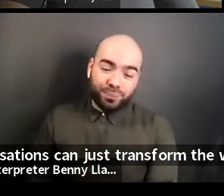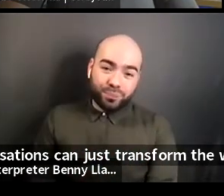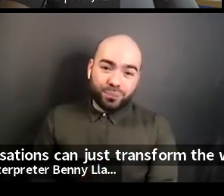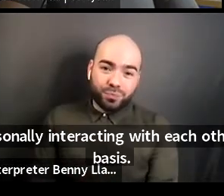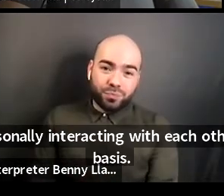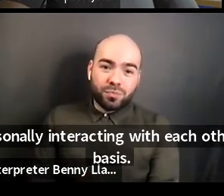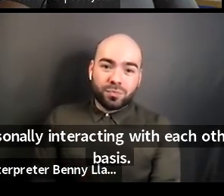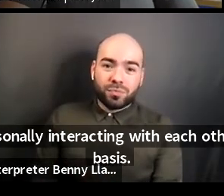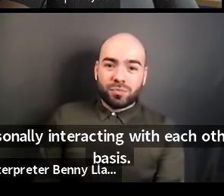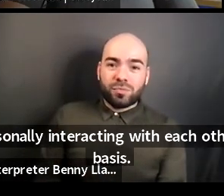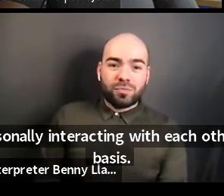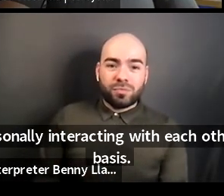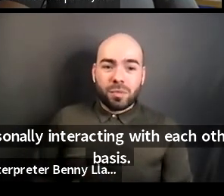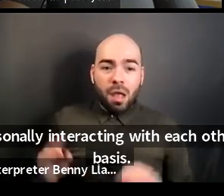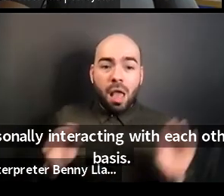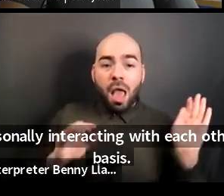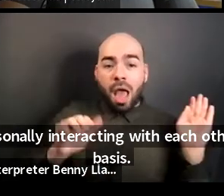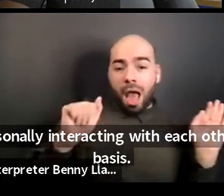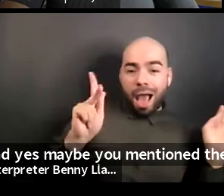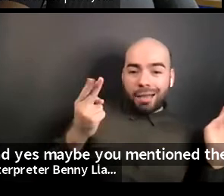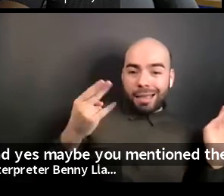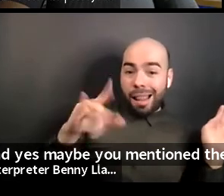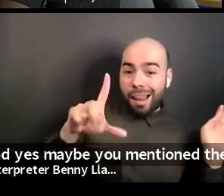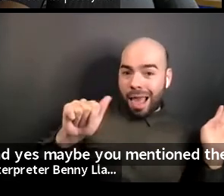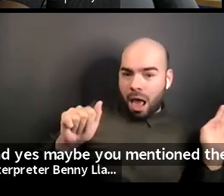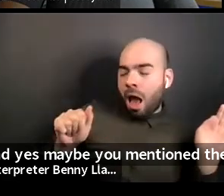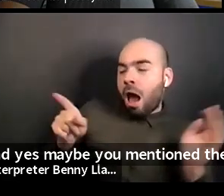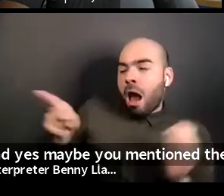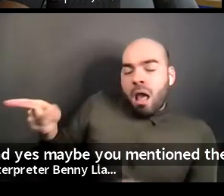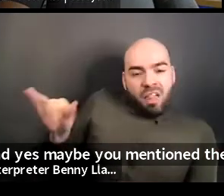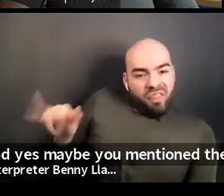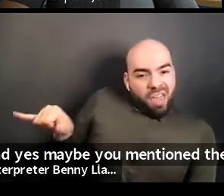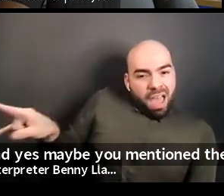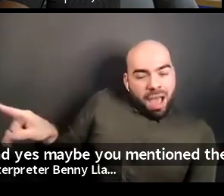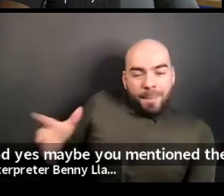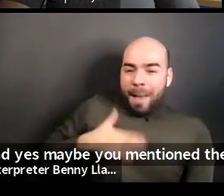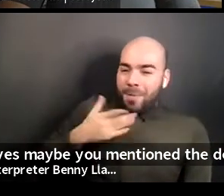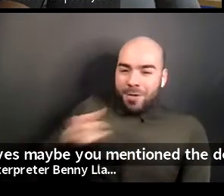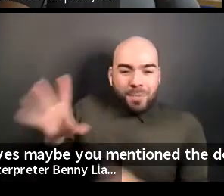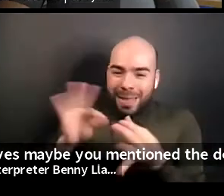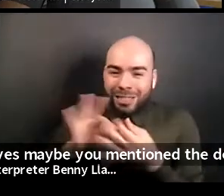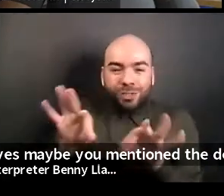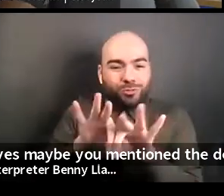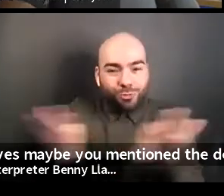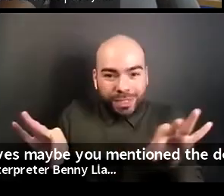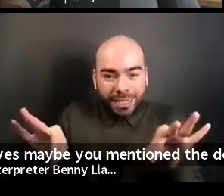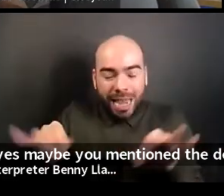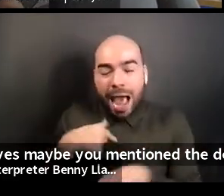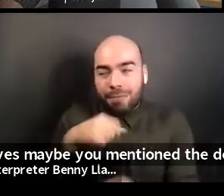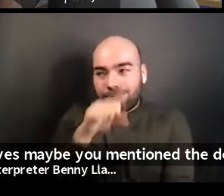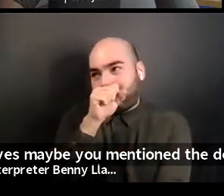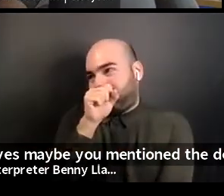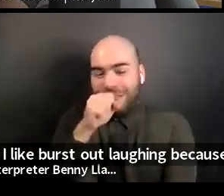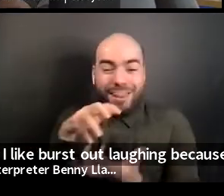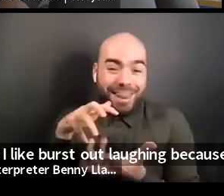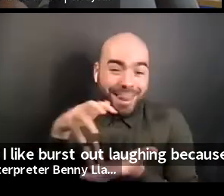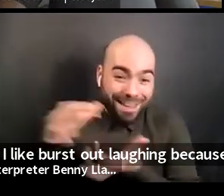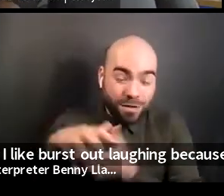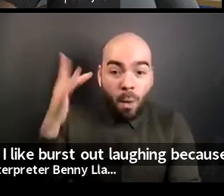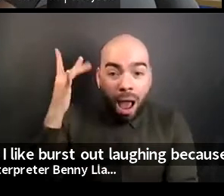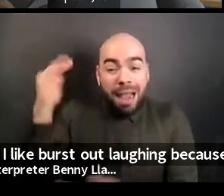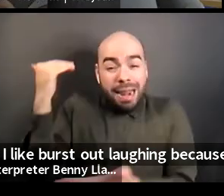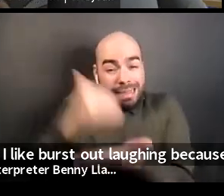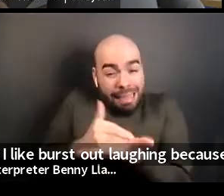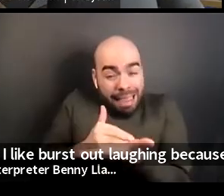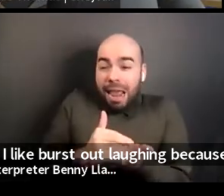I'm so glad, Yasmin, you mentioned the degree thing, because I like burst out laughing, because I mean, something that I really think about in terms of redistributing